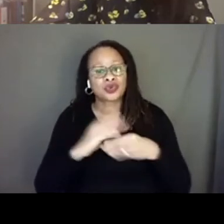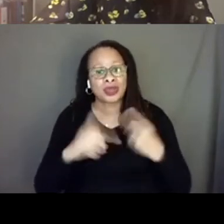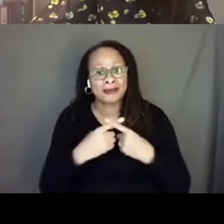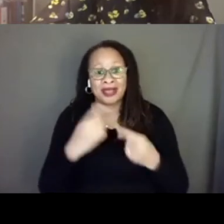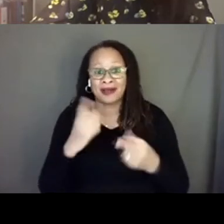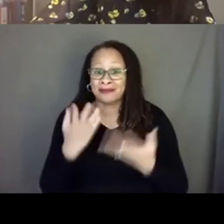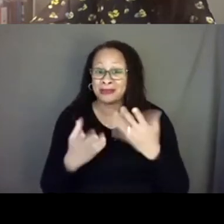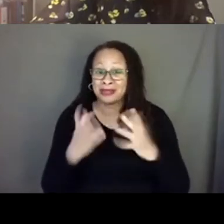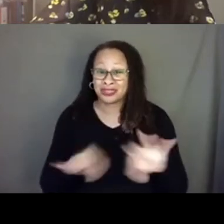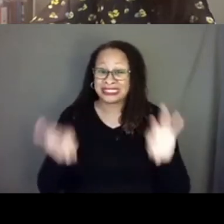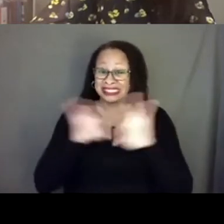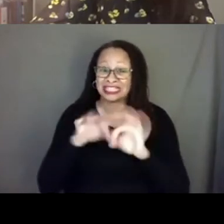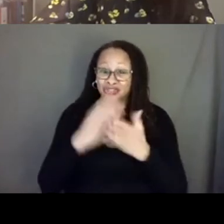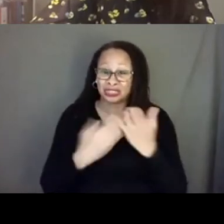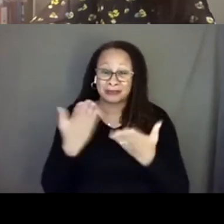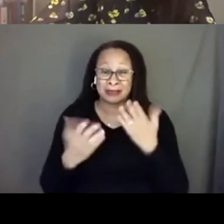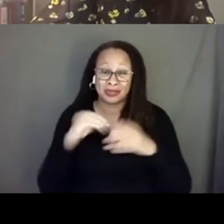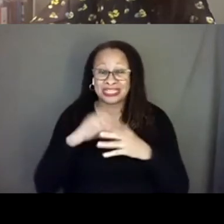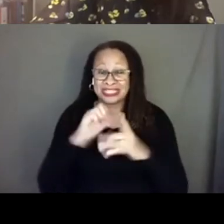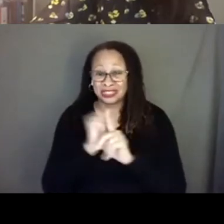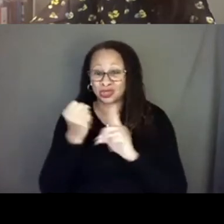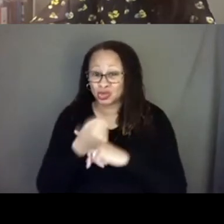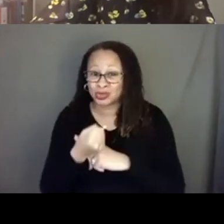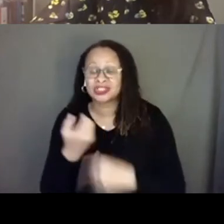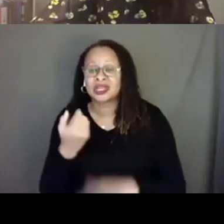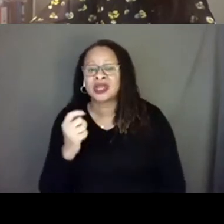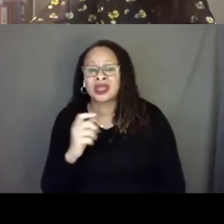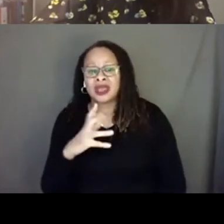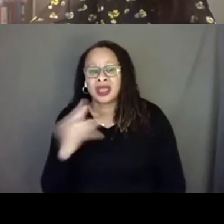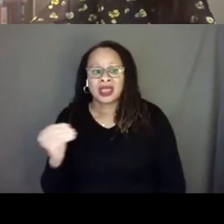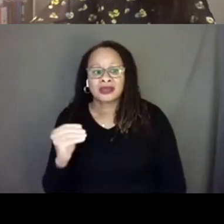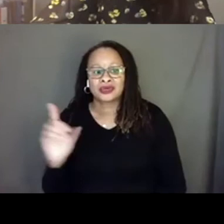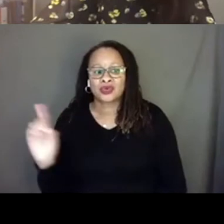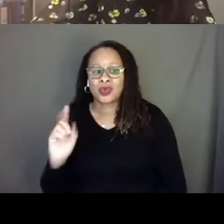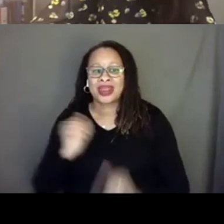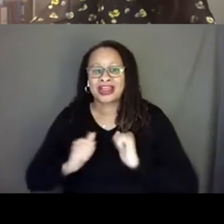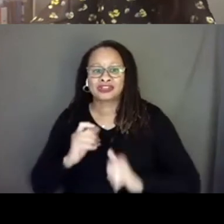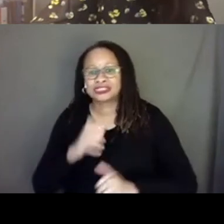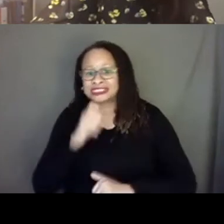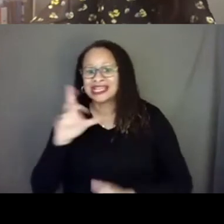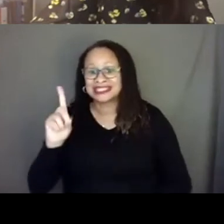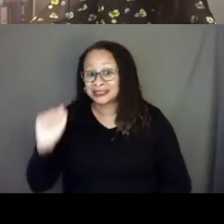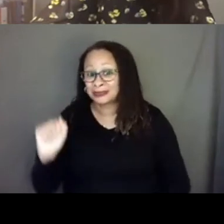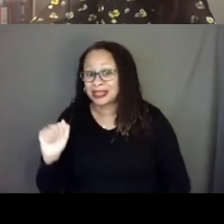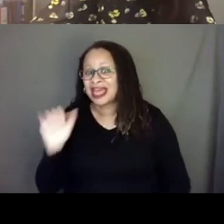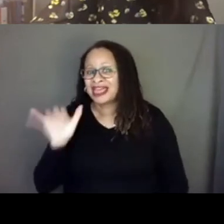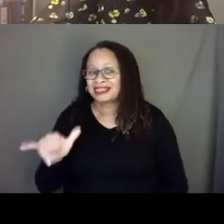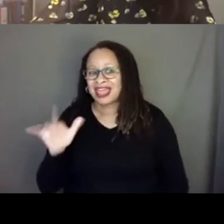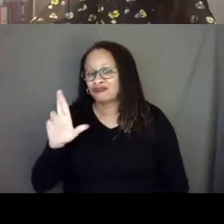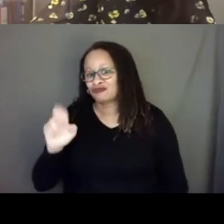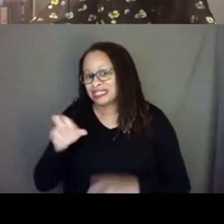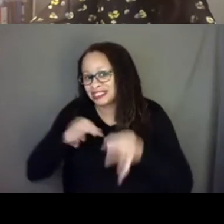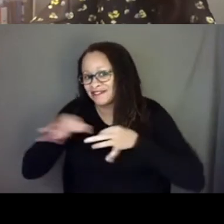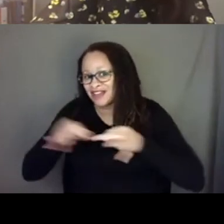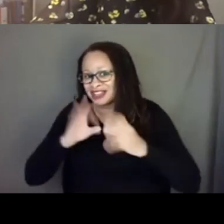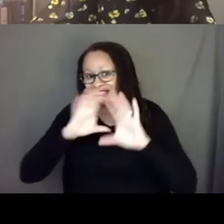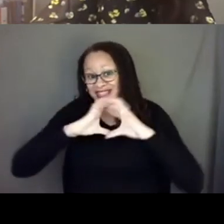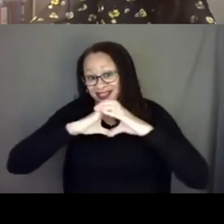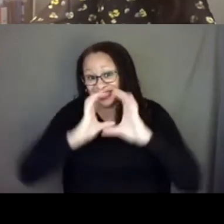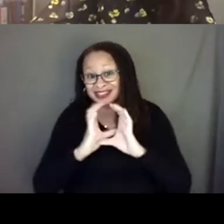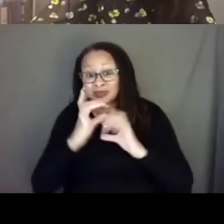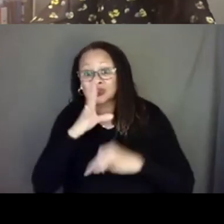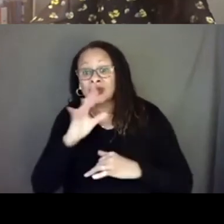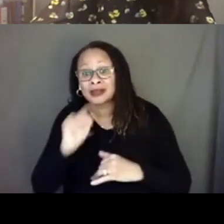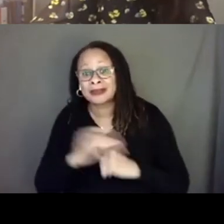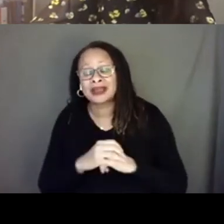maybe you need to be in a situation where, you know, the actor is not disabled? I think that kind of redefines the